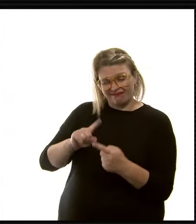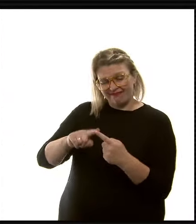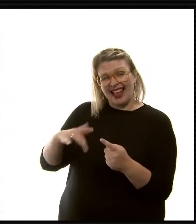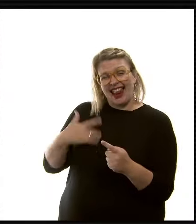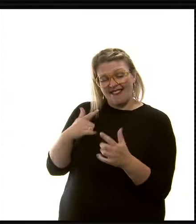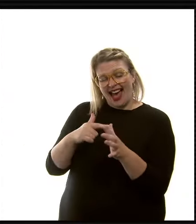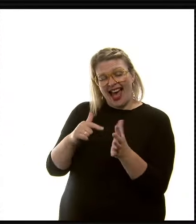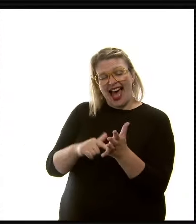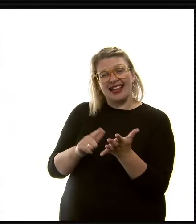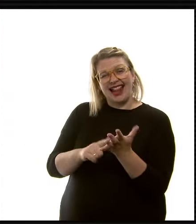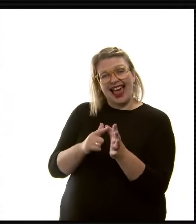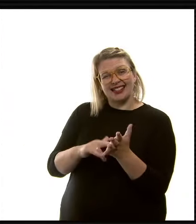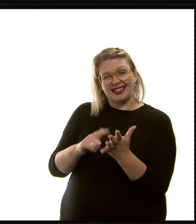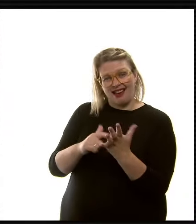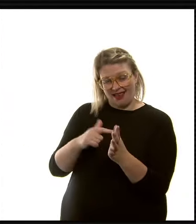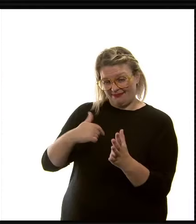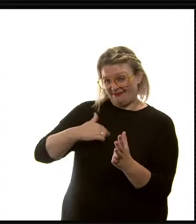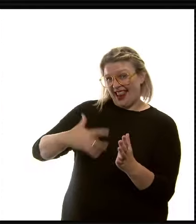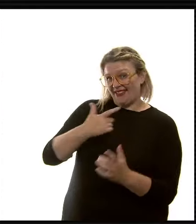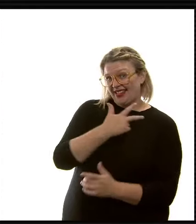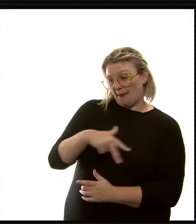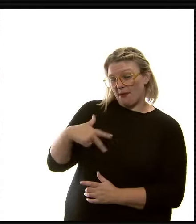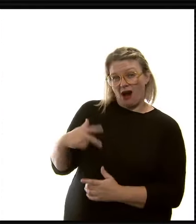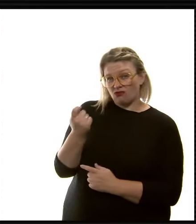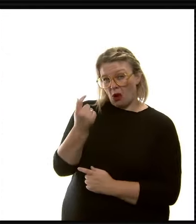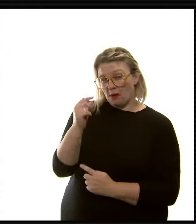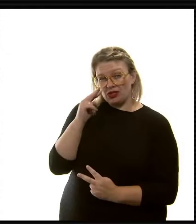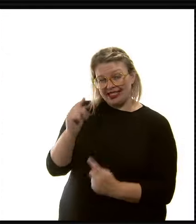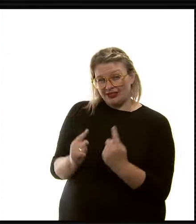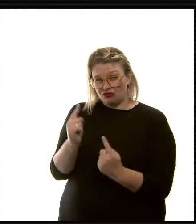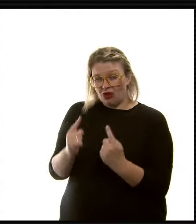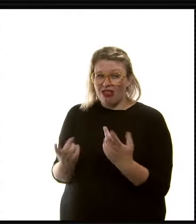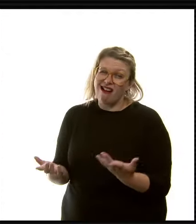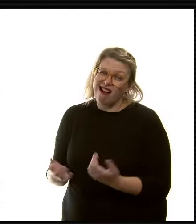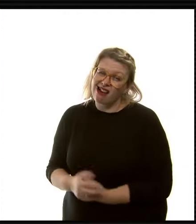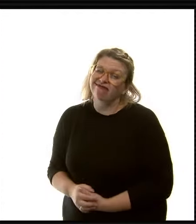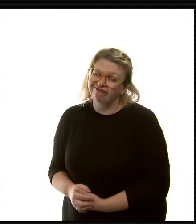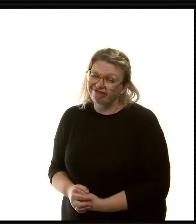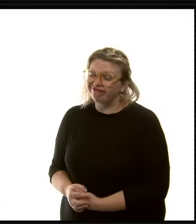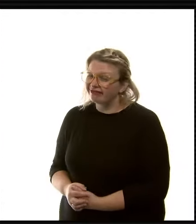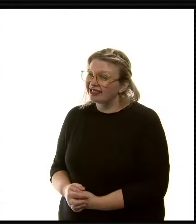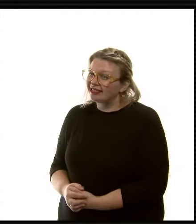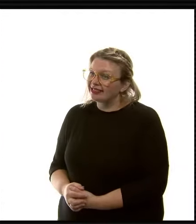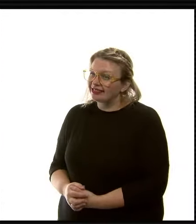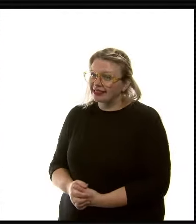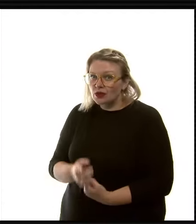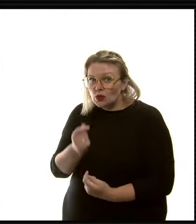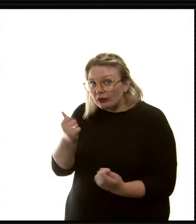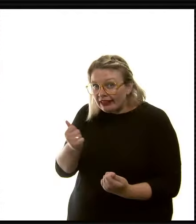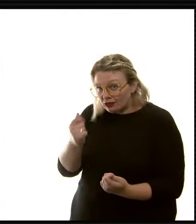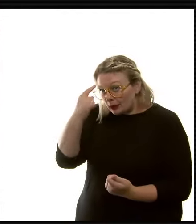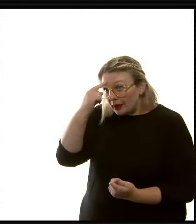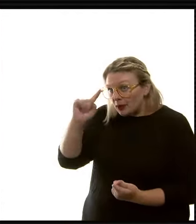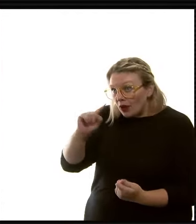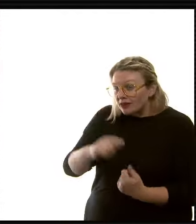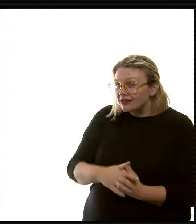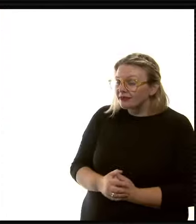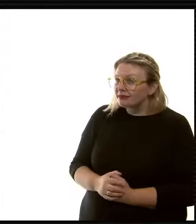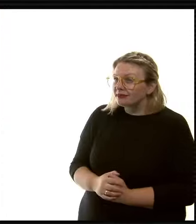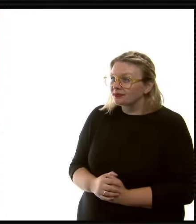and I live in Denmark. It's a little bit hard for us to see each other too often. So we're nearly finished here. What do you think, Kat? It's great.